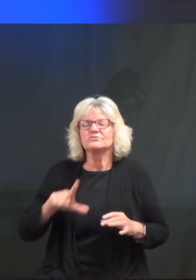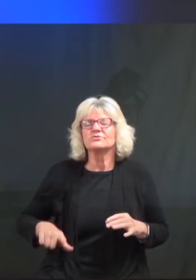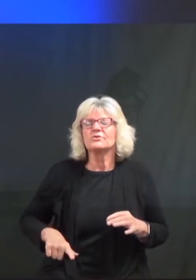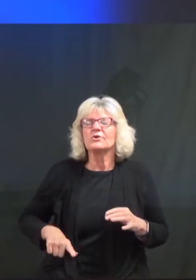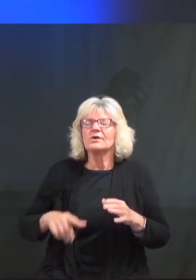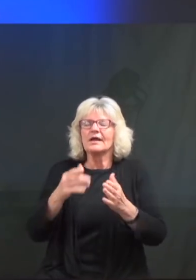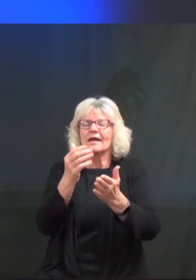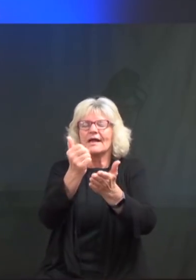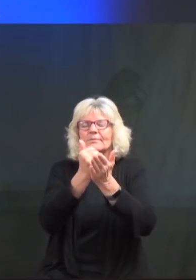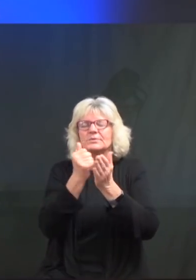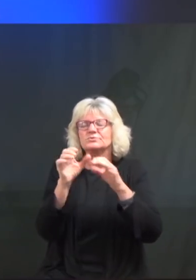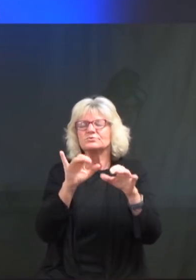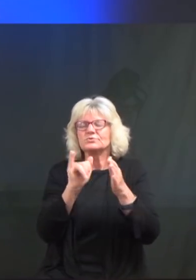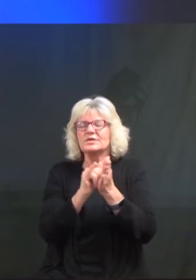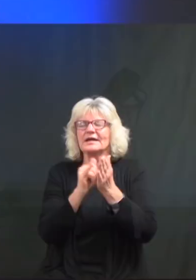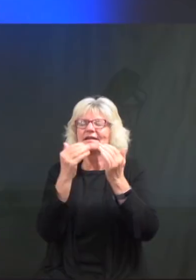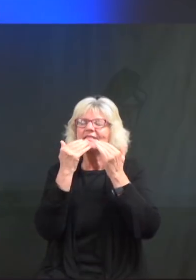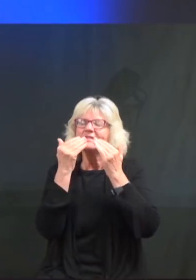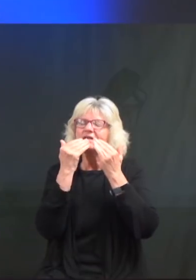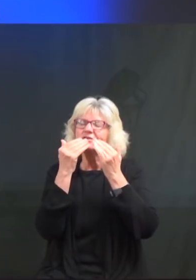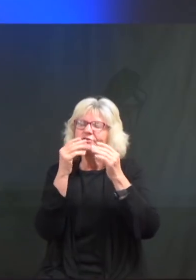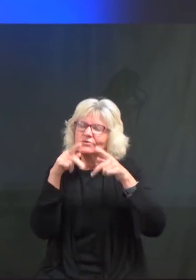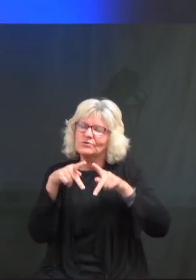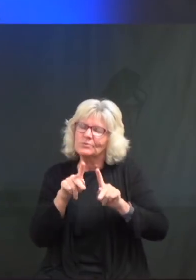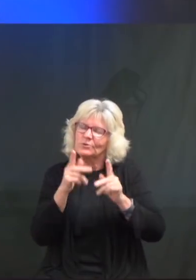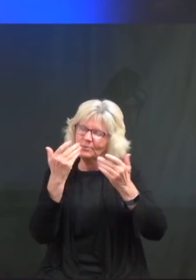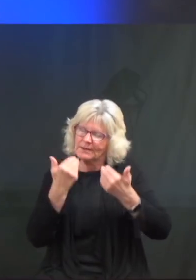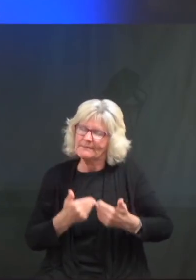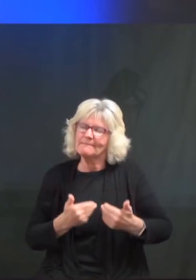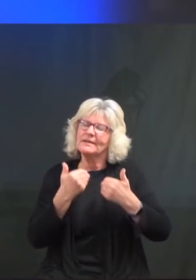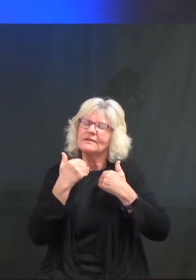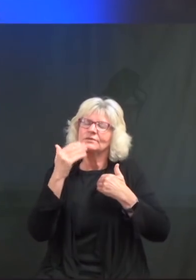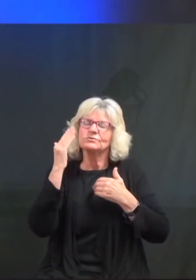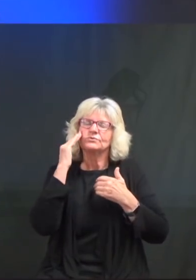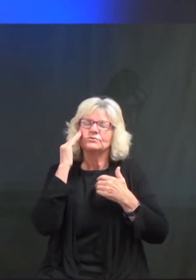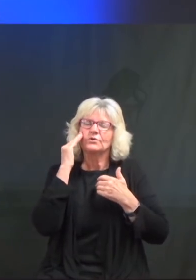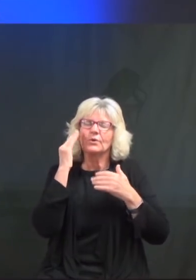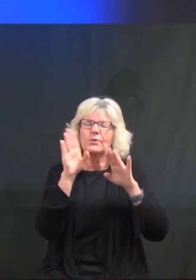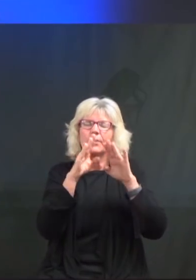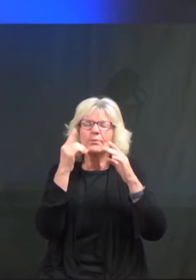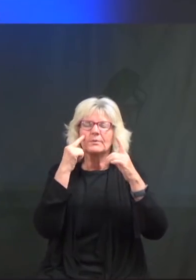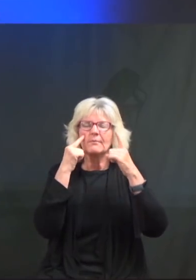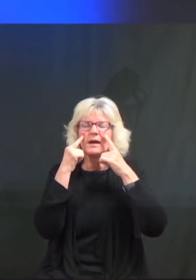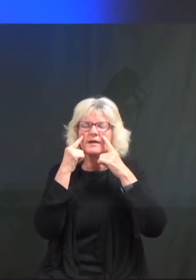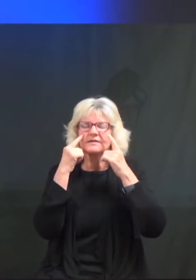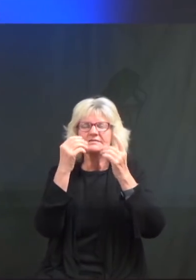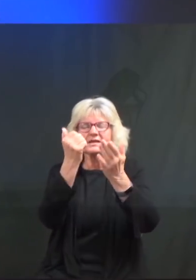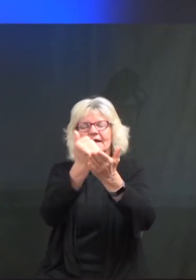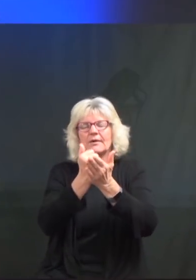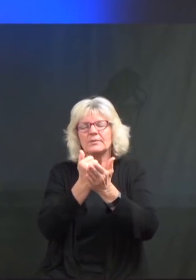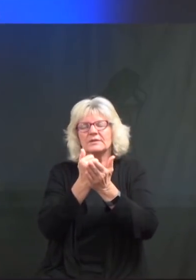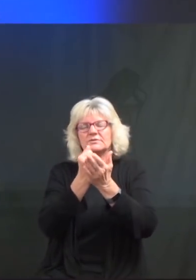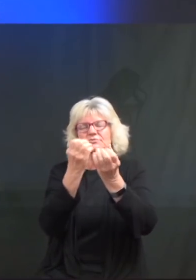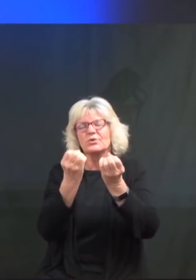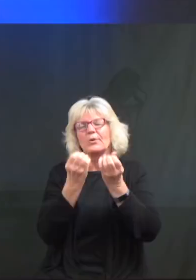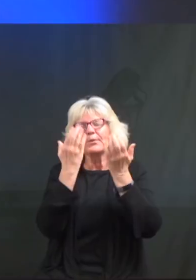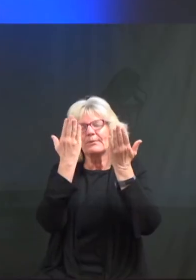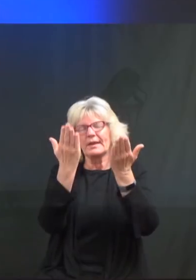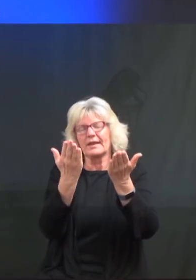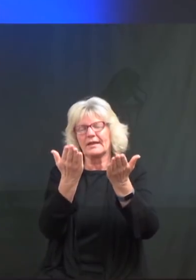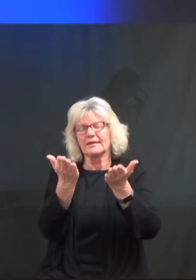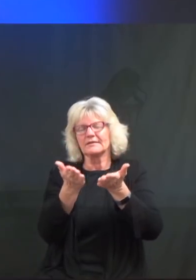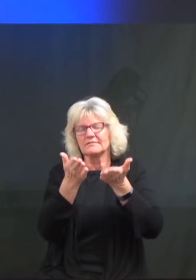me to continue to do that. Thank you that you allowed me to know and open my eyes. Now, Lord, help me to be an obedient